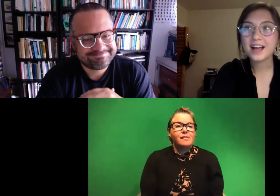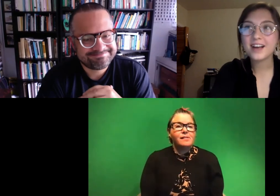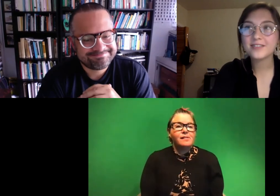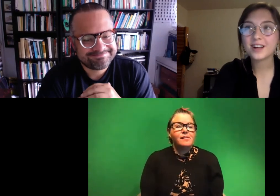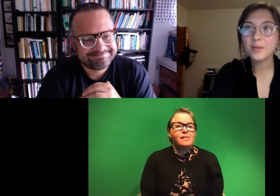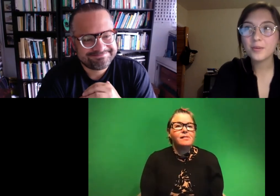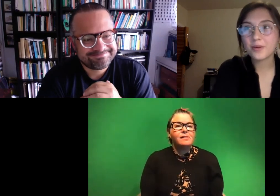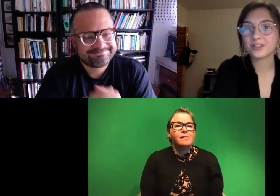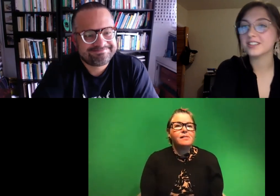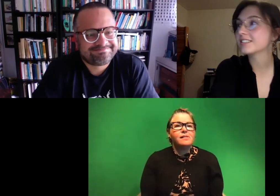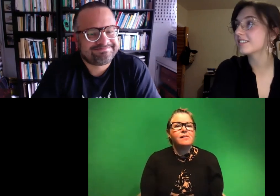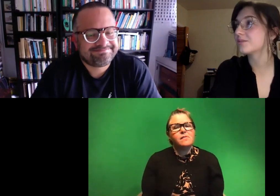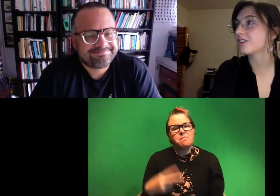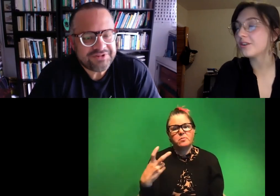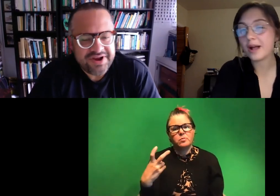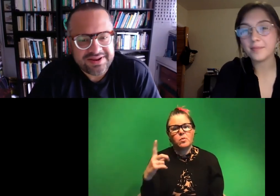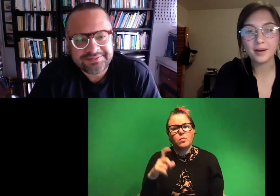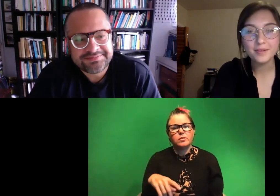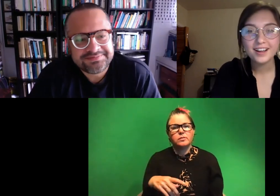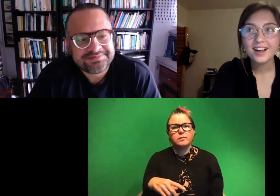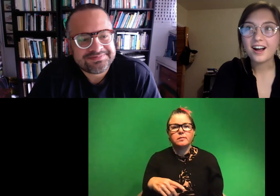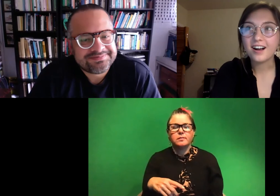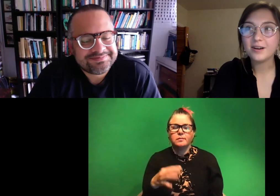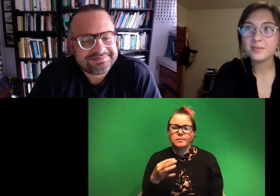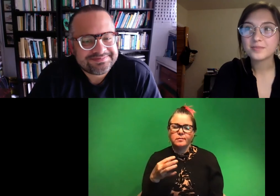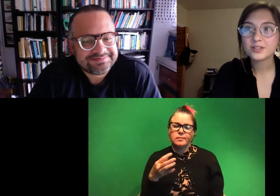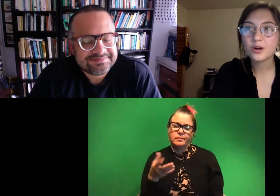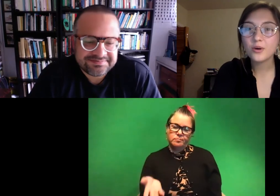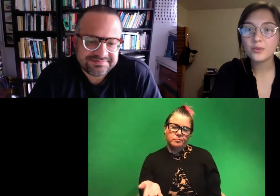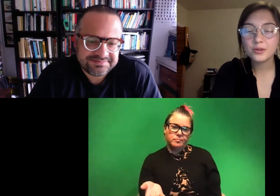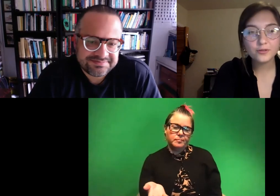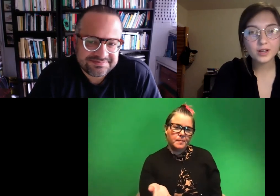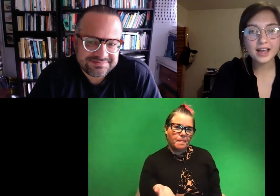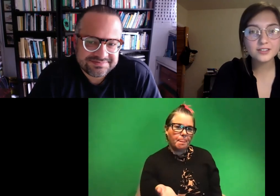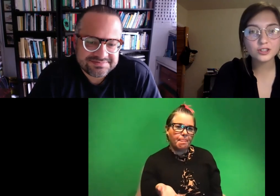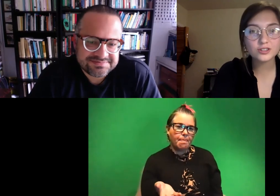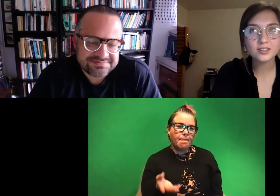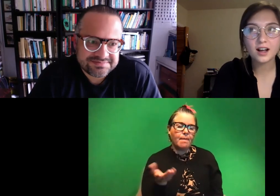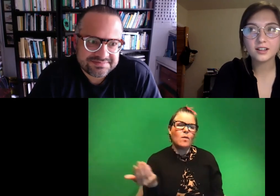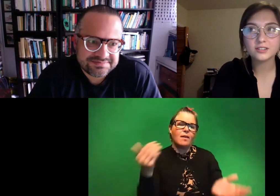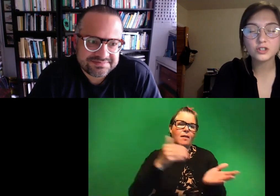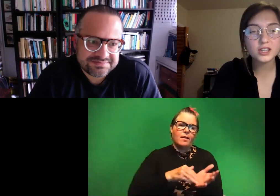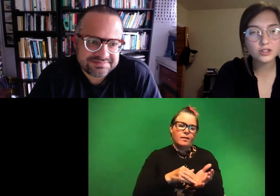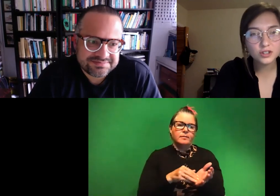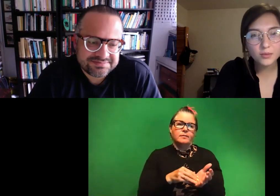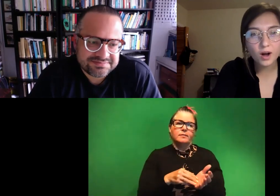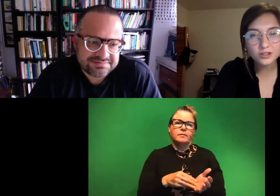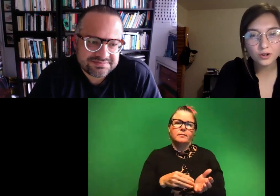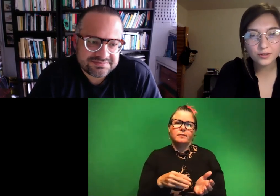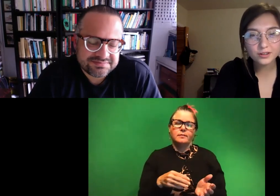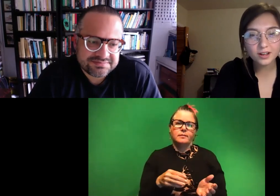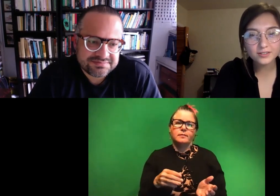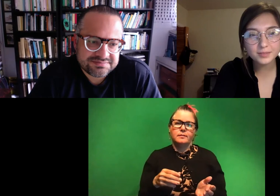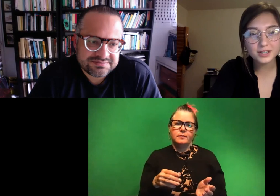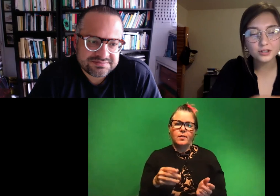So we have a couple more questions because we're starting to wrap up. So you again, just do they watch